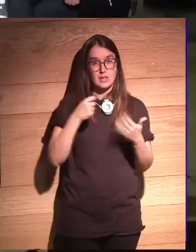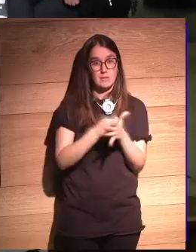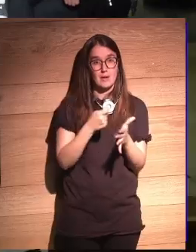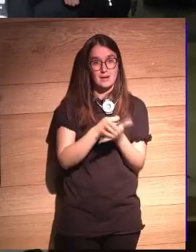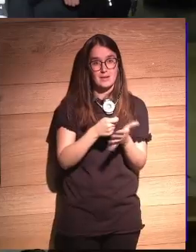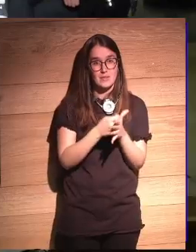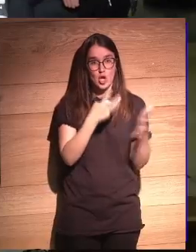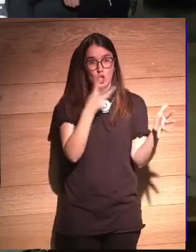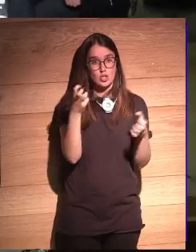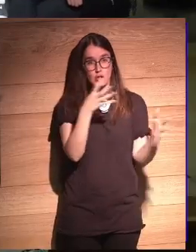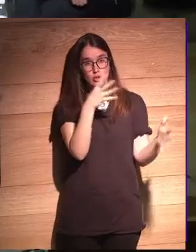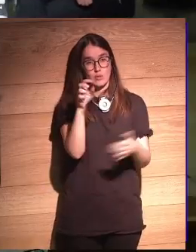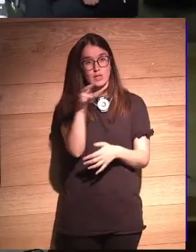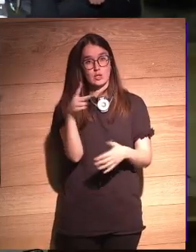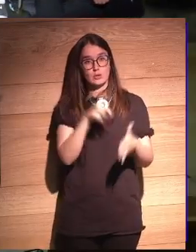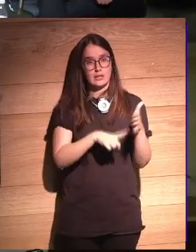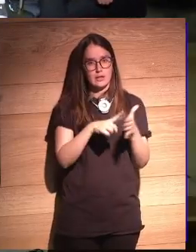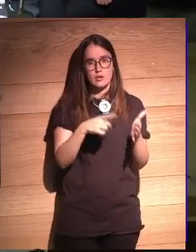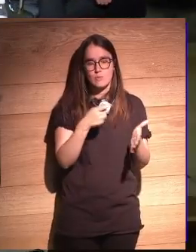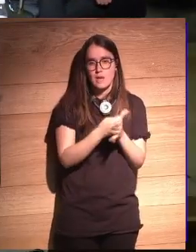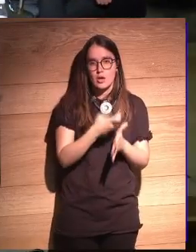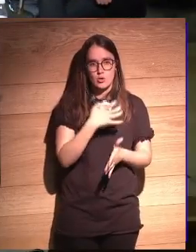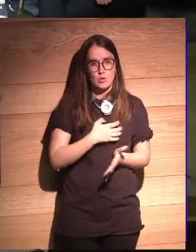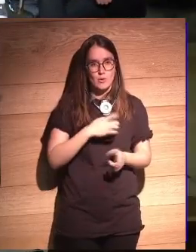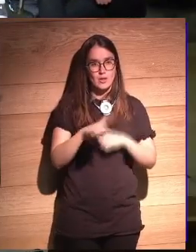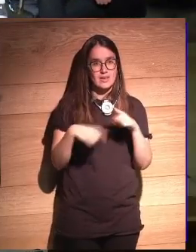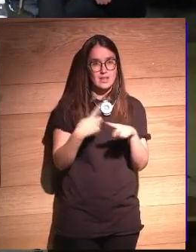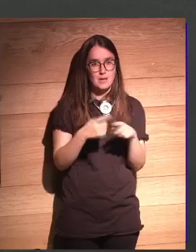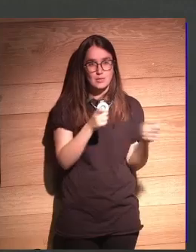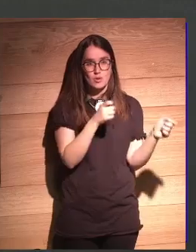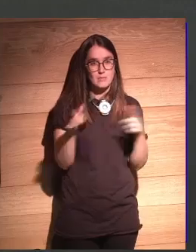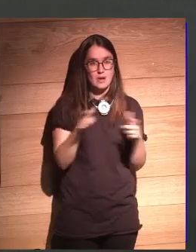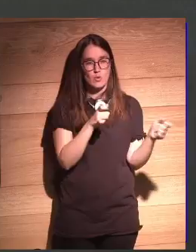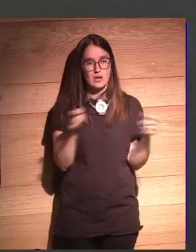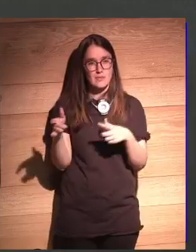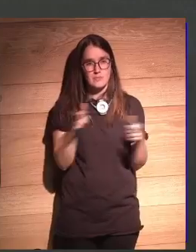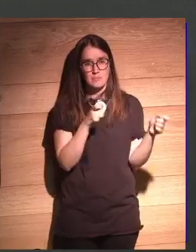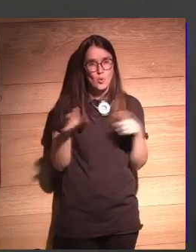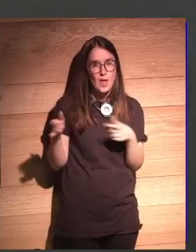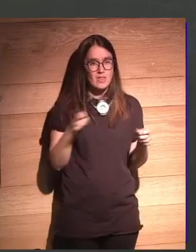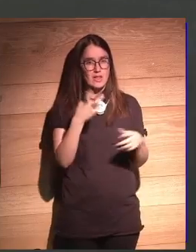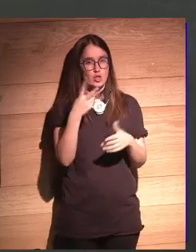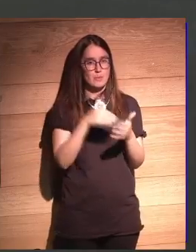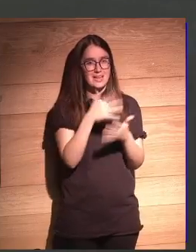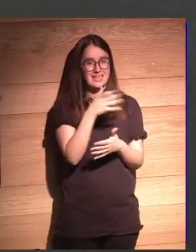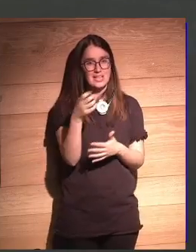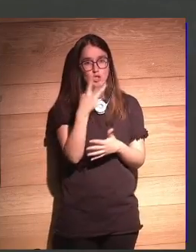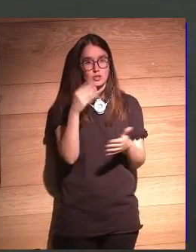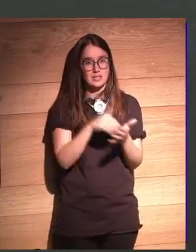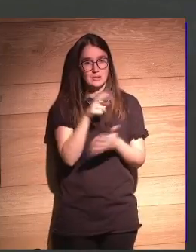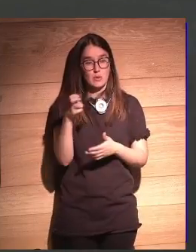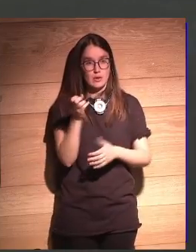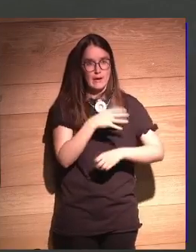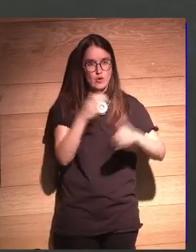could not afford to keep a house for which they paid 500 or 800 euro, and they also have to pay